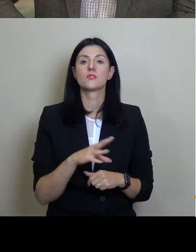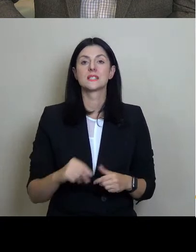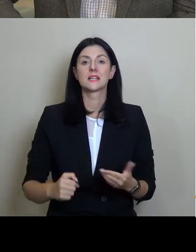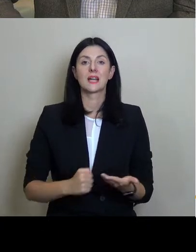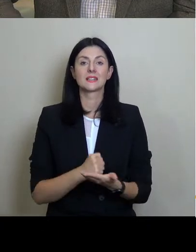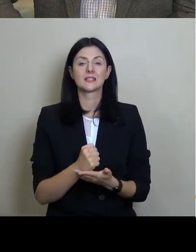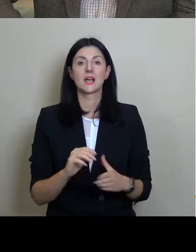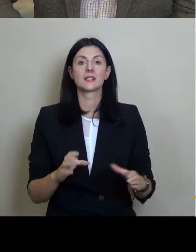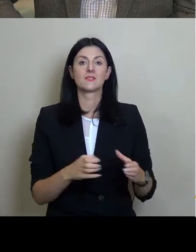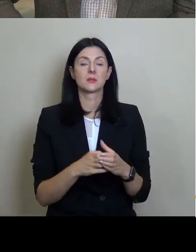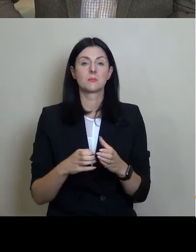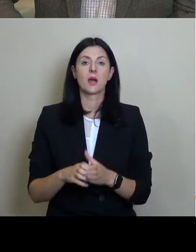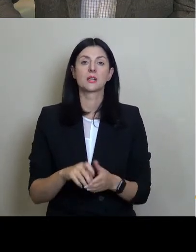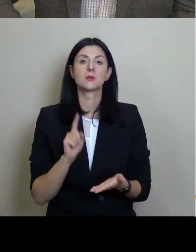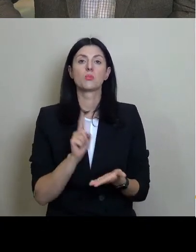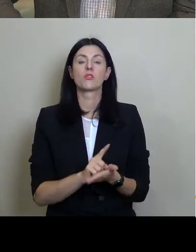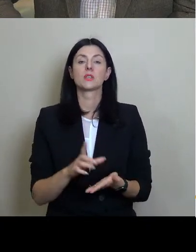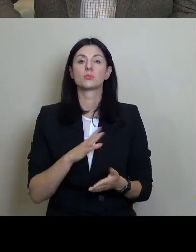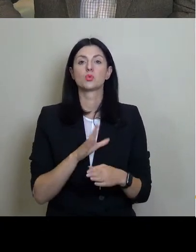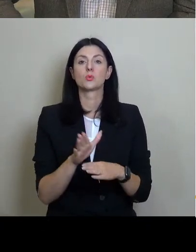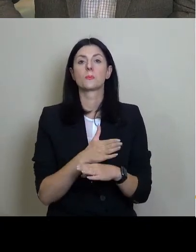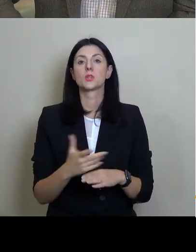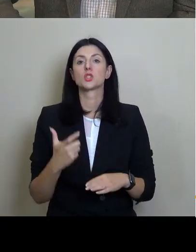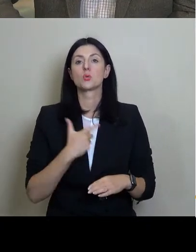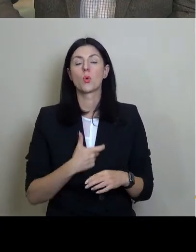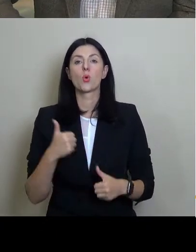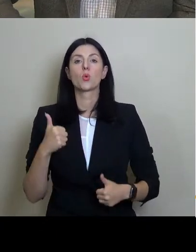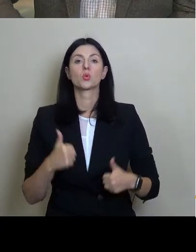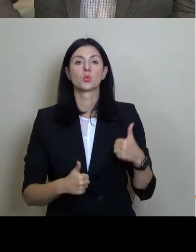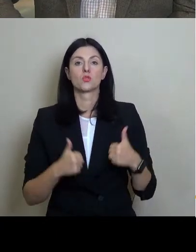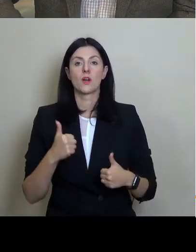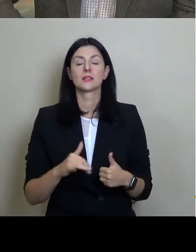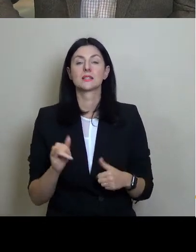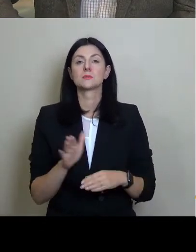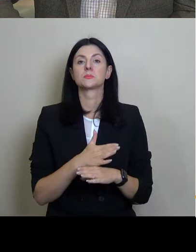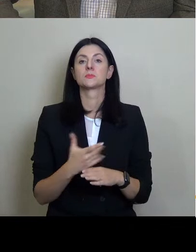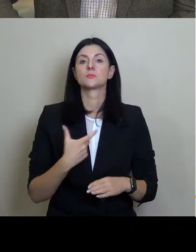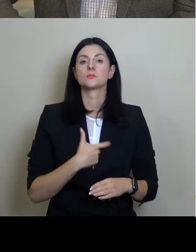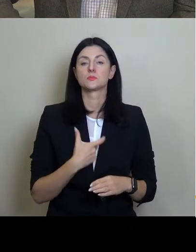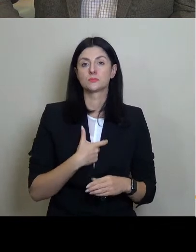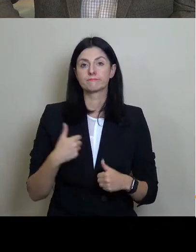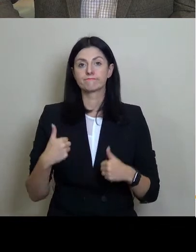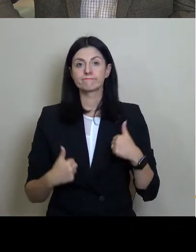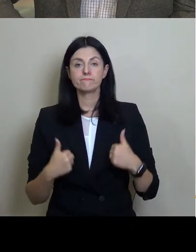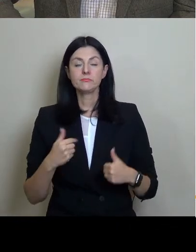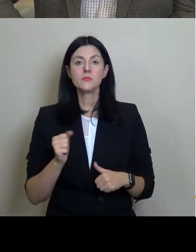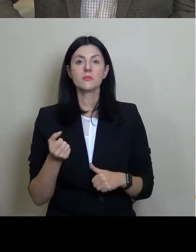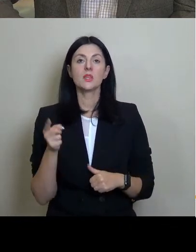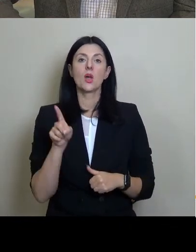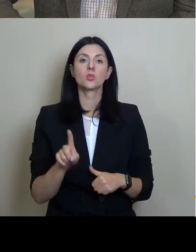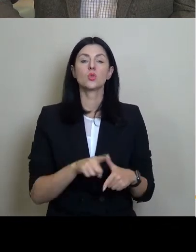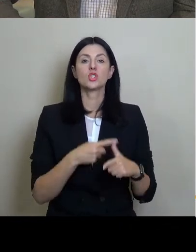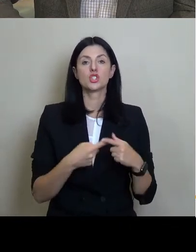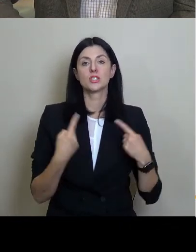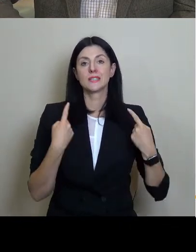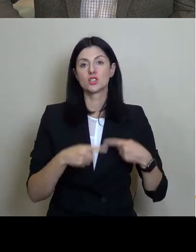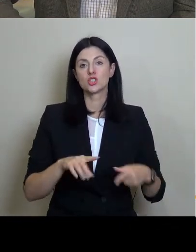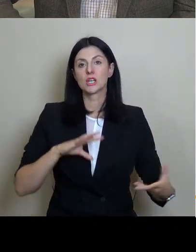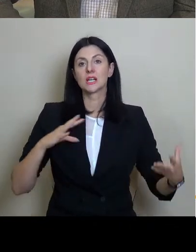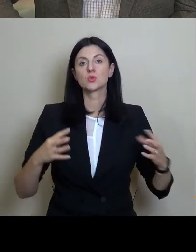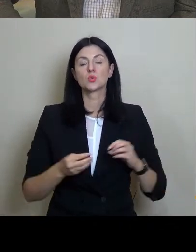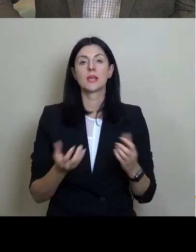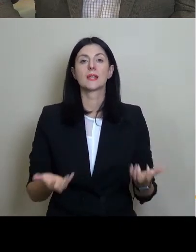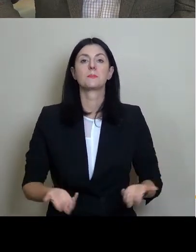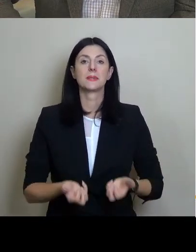the party should compete with each other, and that means